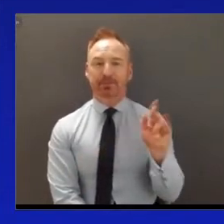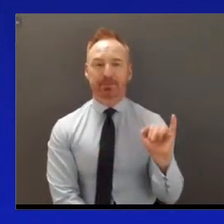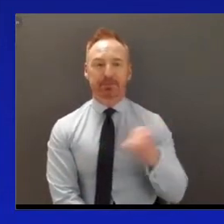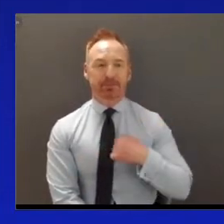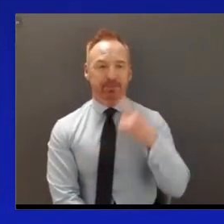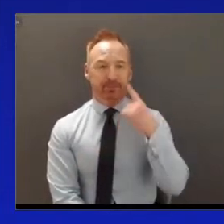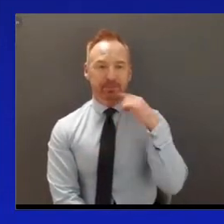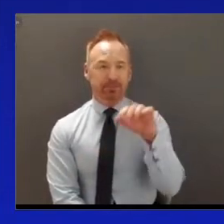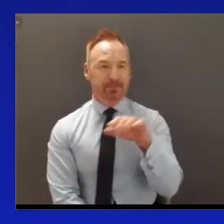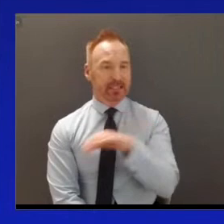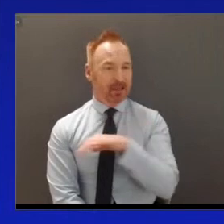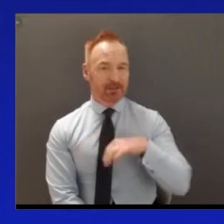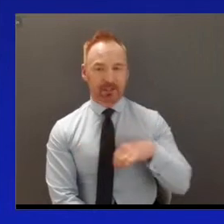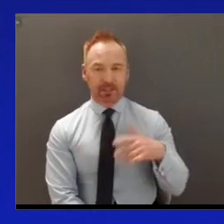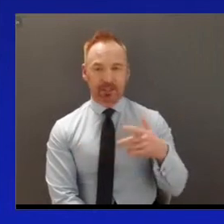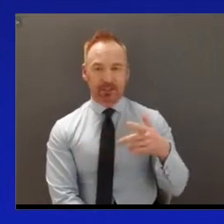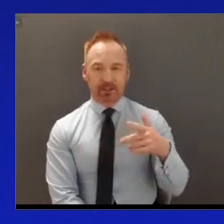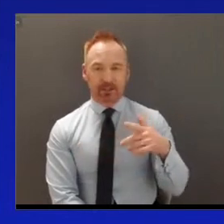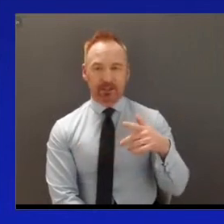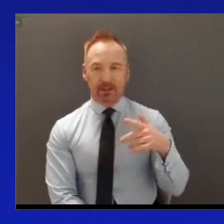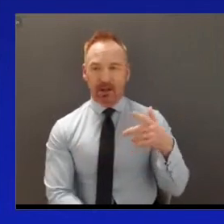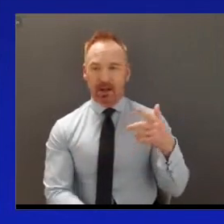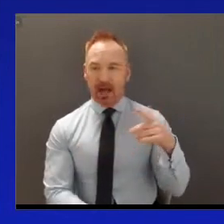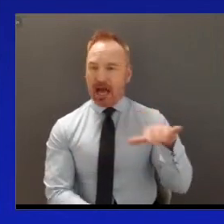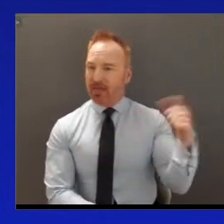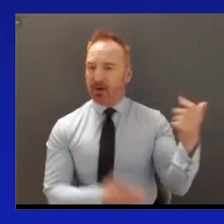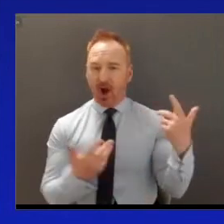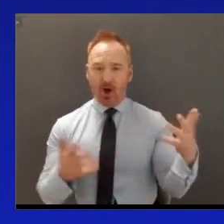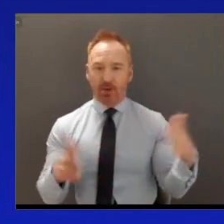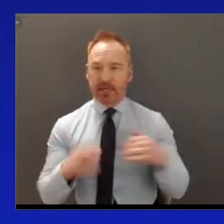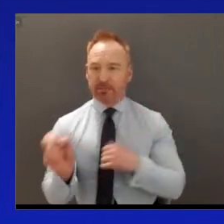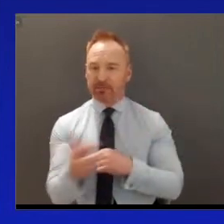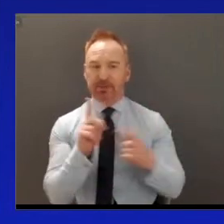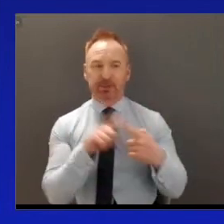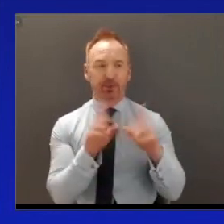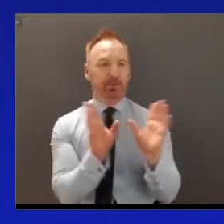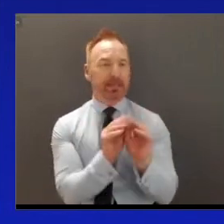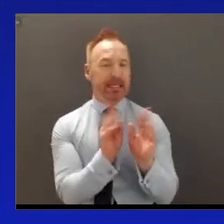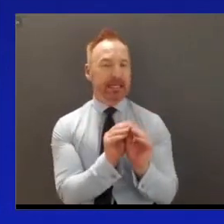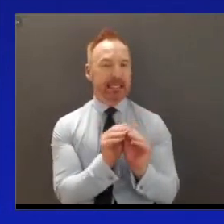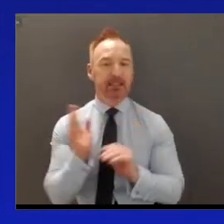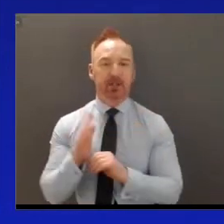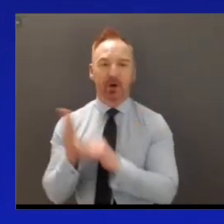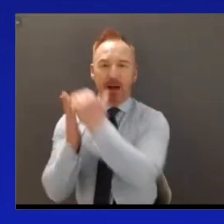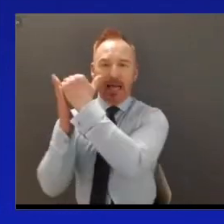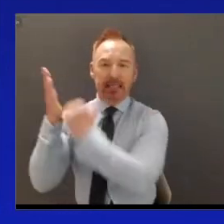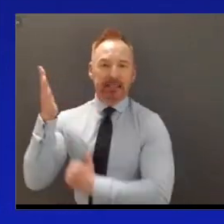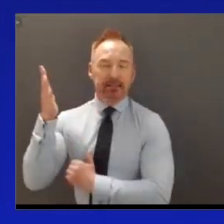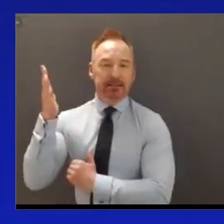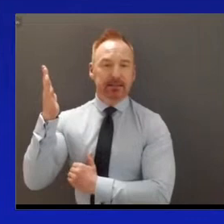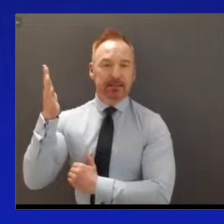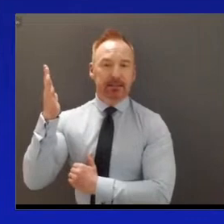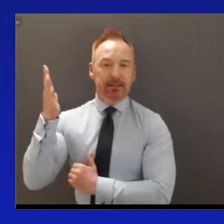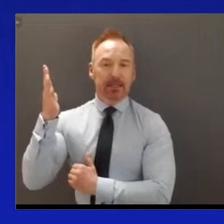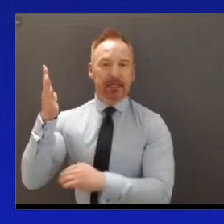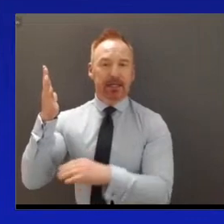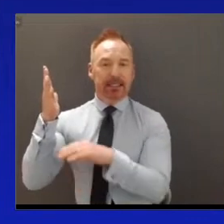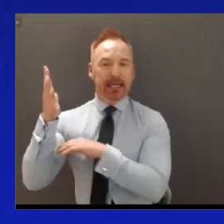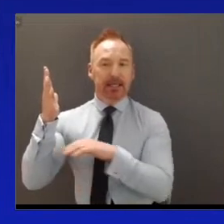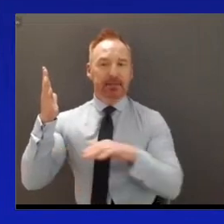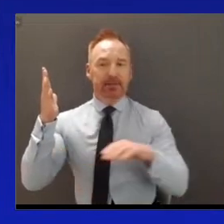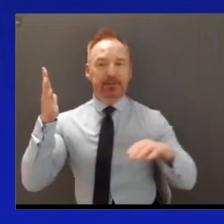at planning. So I go back to the regular list and Councillor Menard,